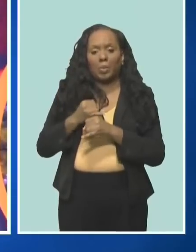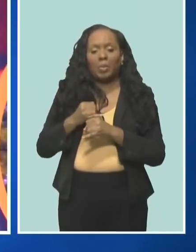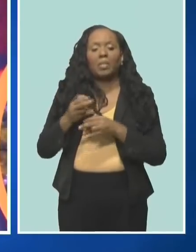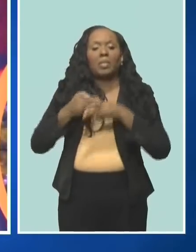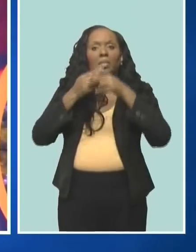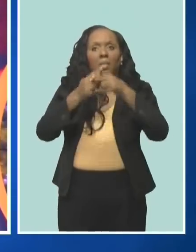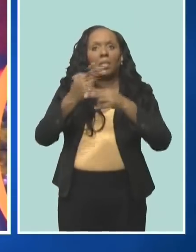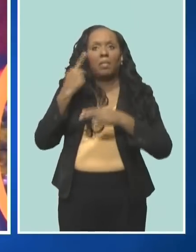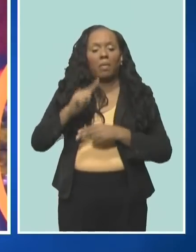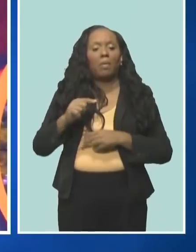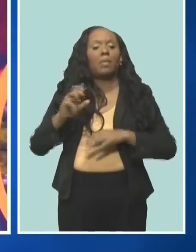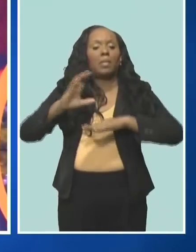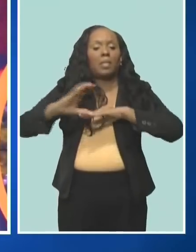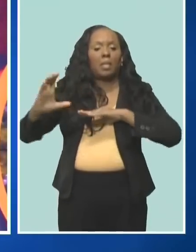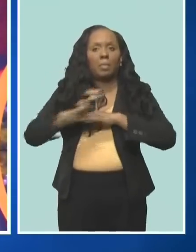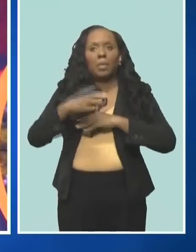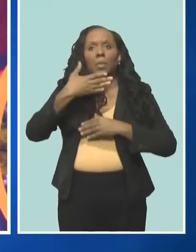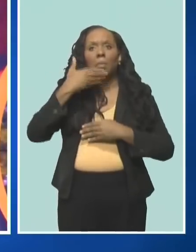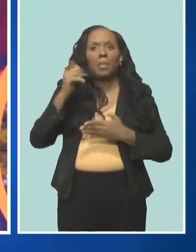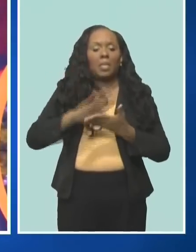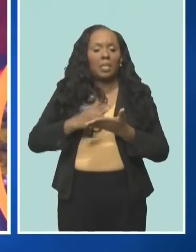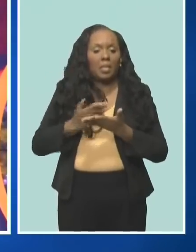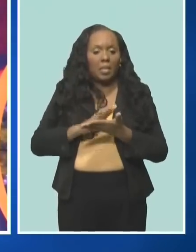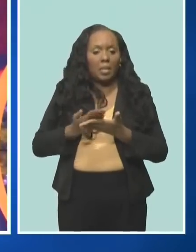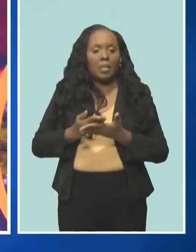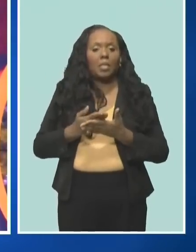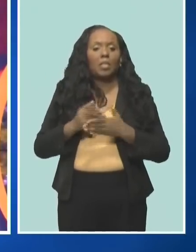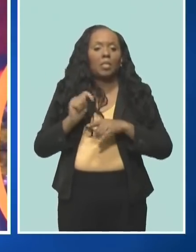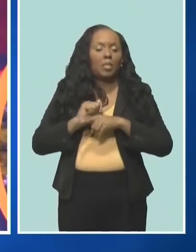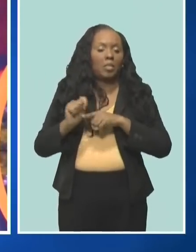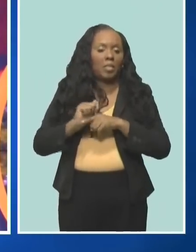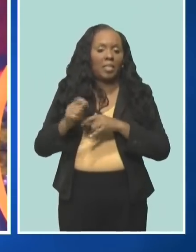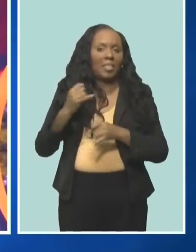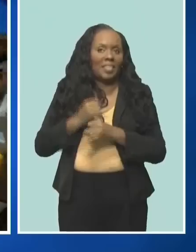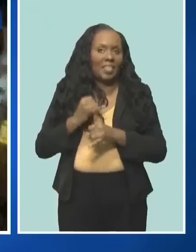Caribbean's Best Culinary Training Institution.